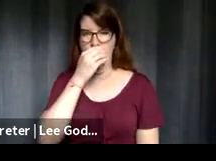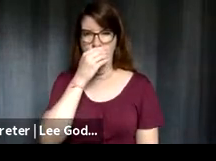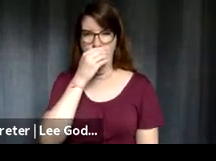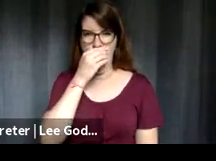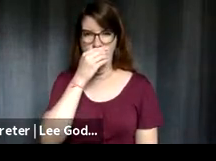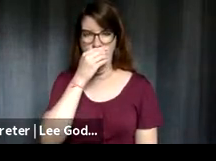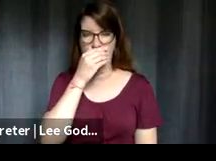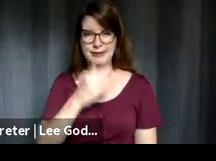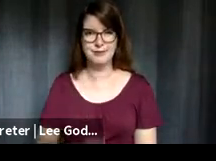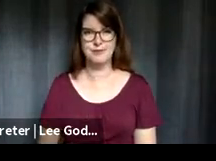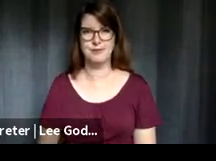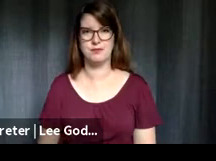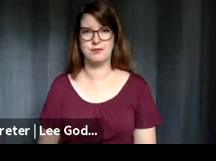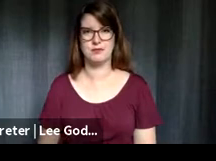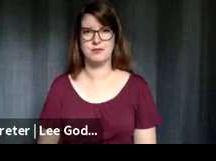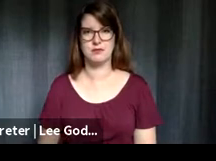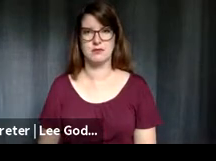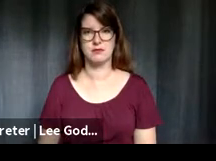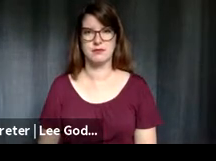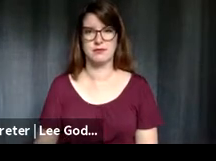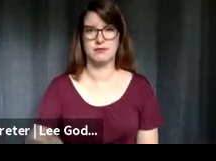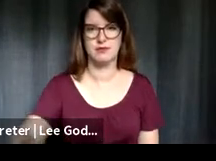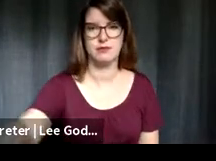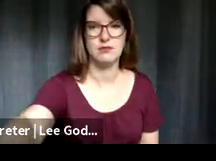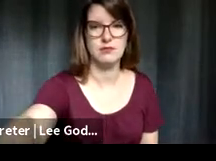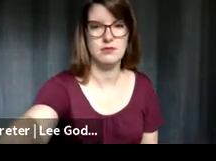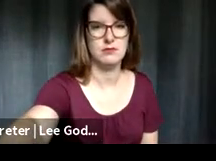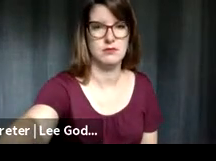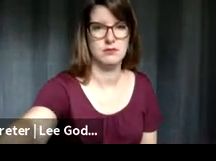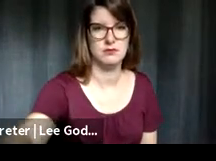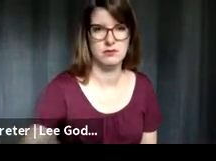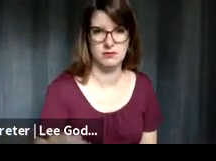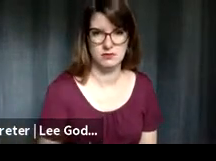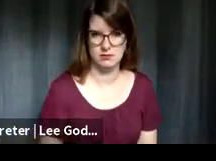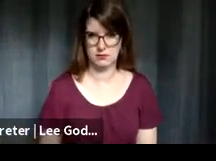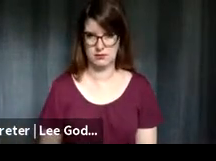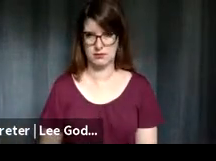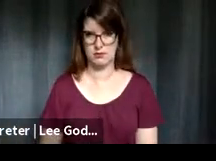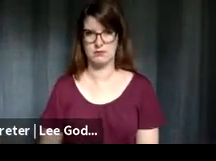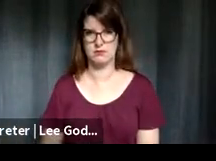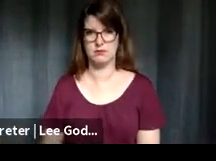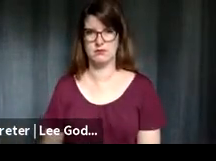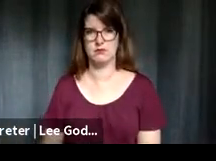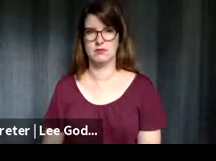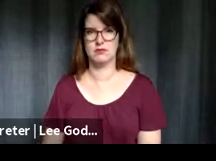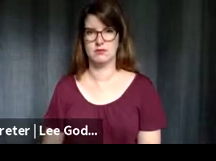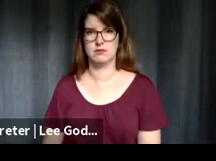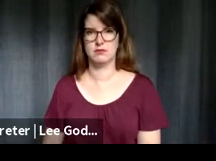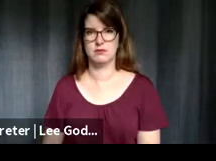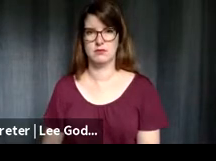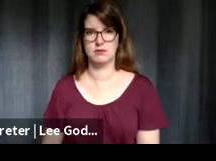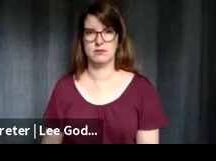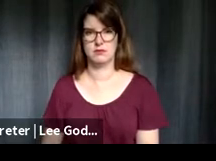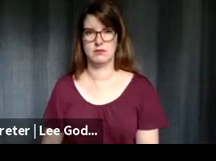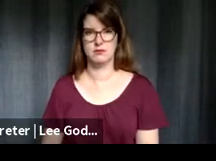Give and it will be given to you, a good measure, pressed down, shaken together, and running over, Jesus says, will be poured into your lap. For